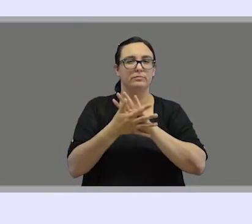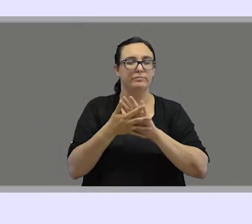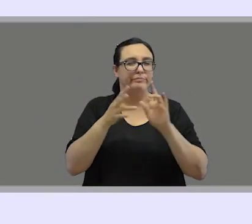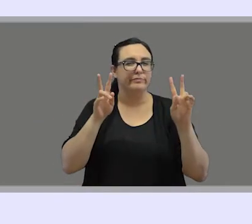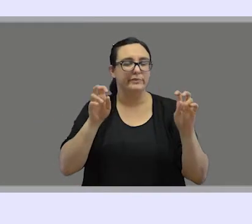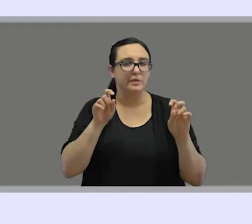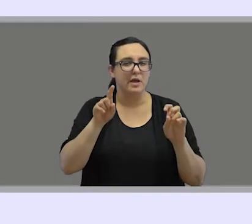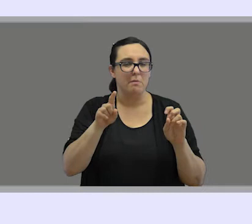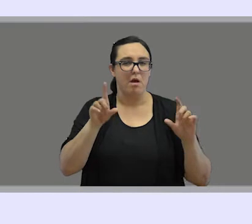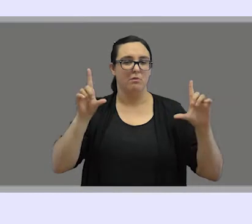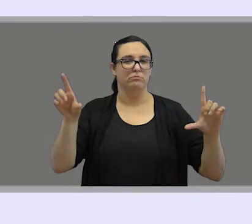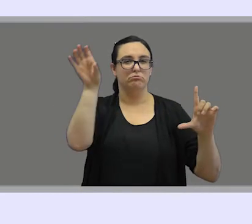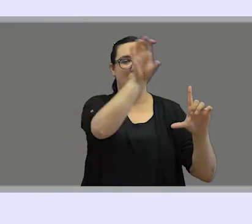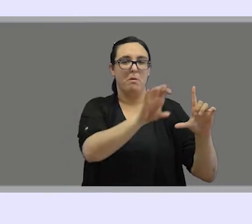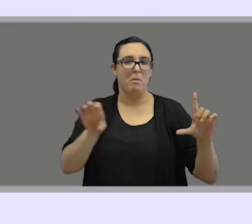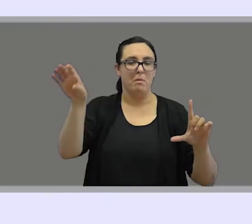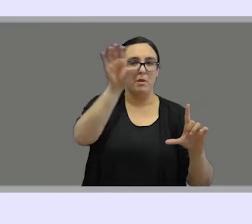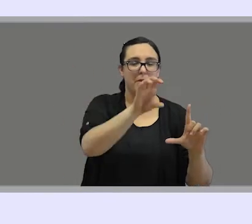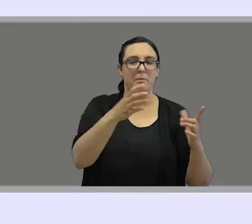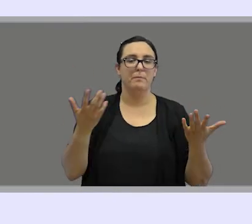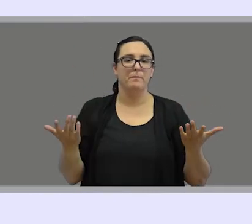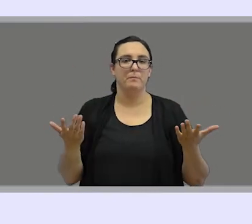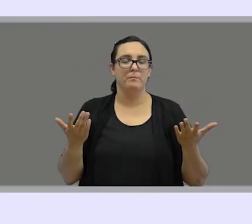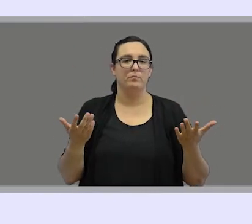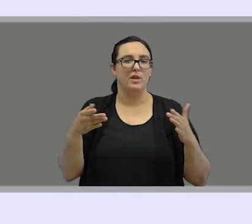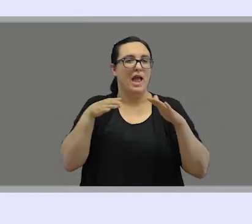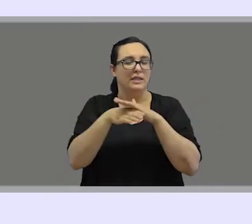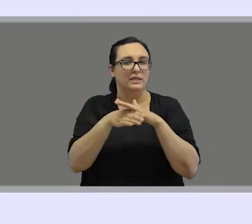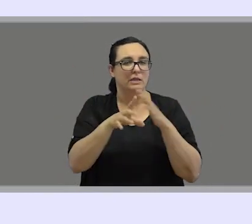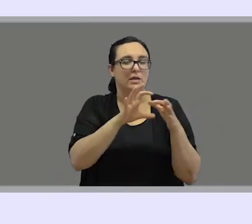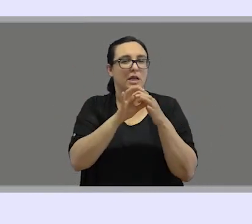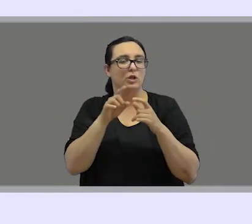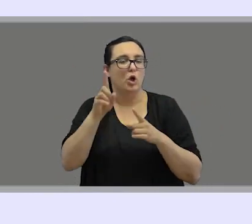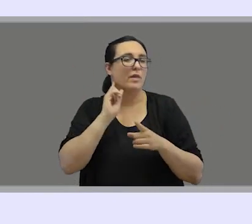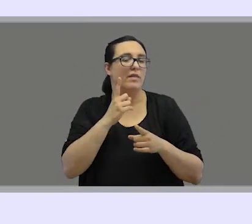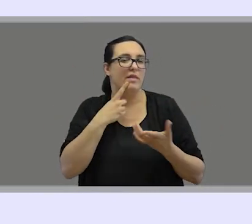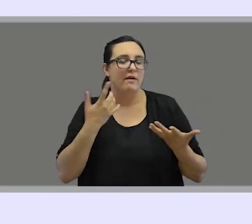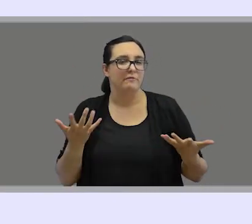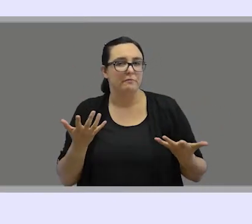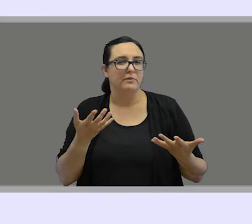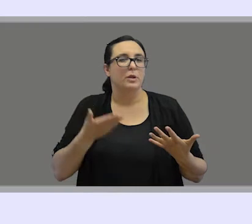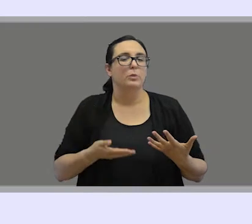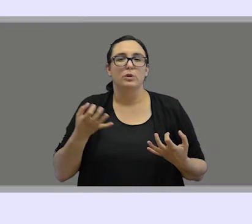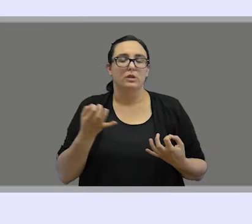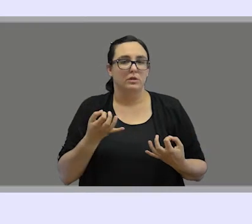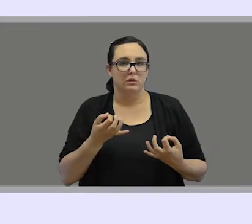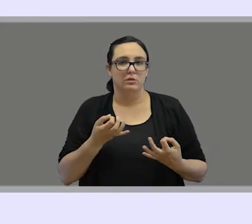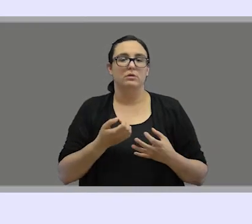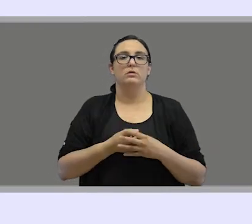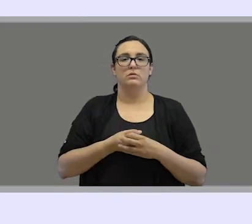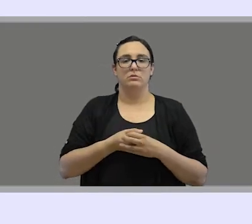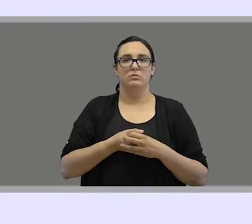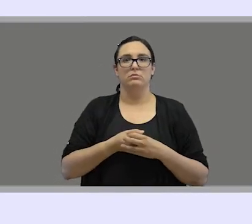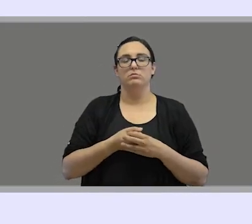about screen composition and accessibility for deaf people, it's very